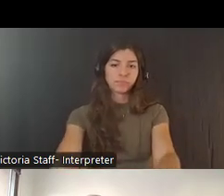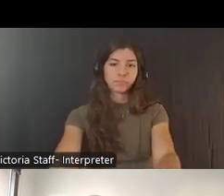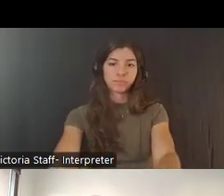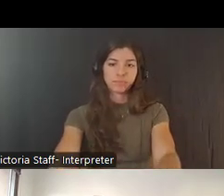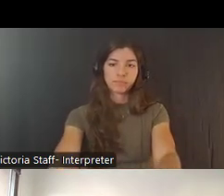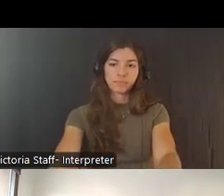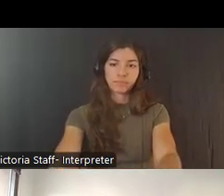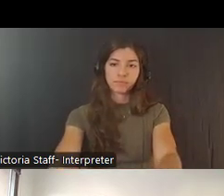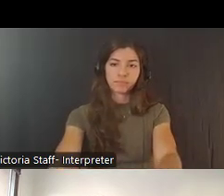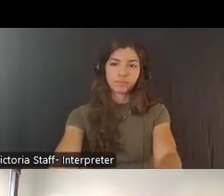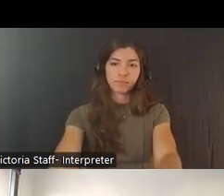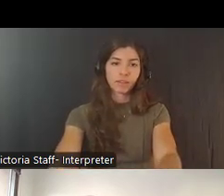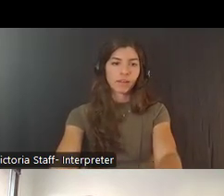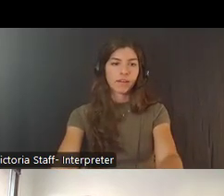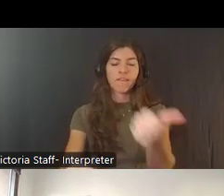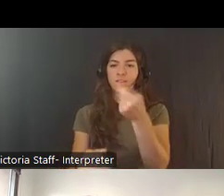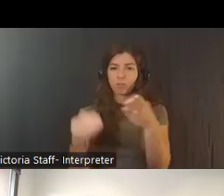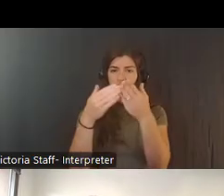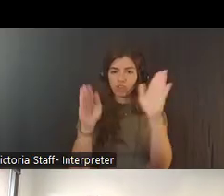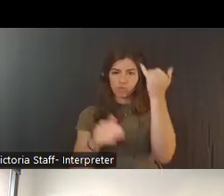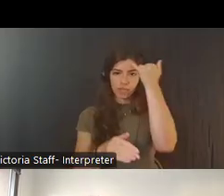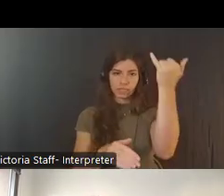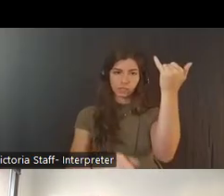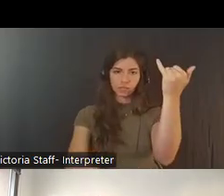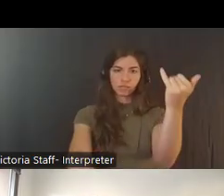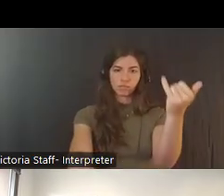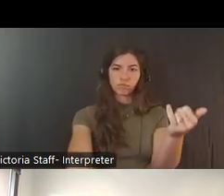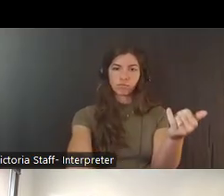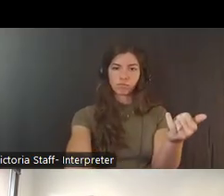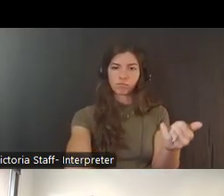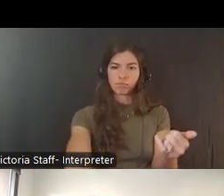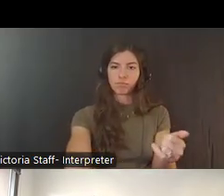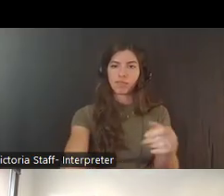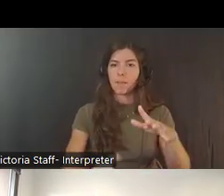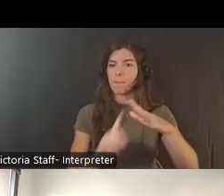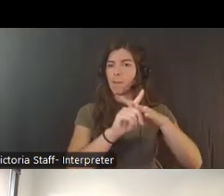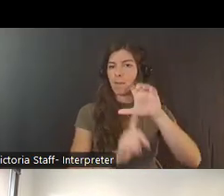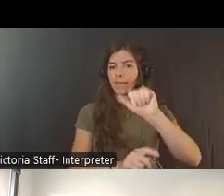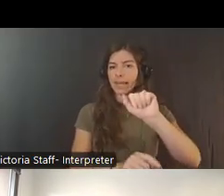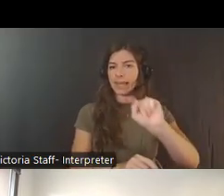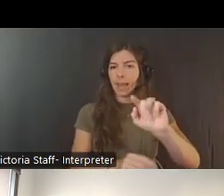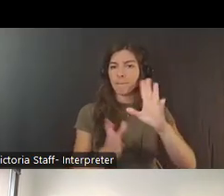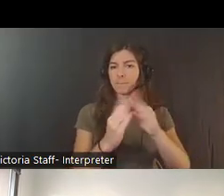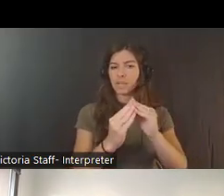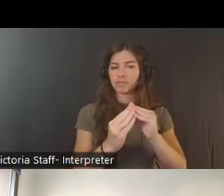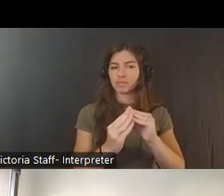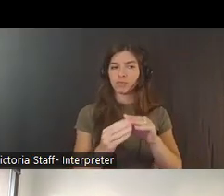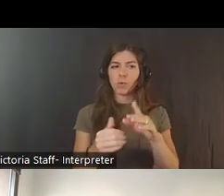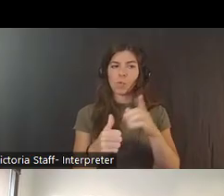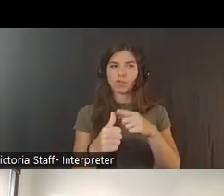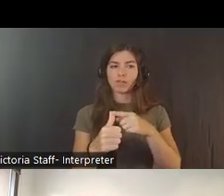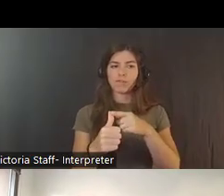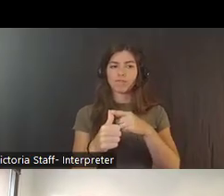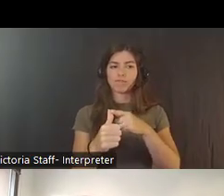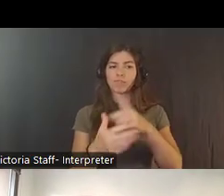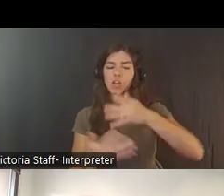were a couple general ideas that surfaced at the CAP meeting. One is kind of the broad category of interactive